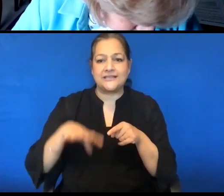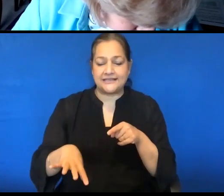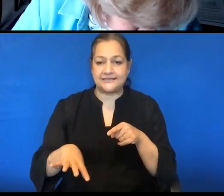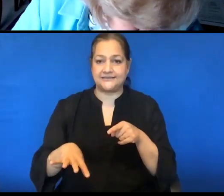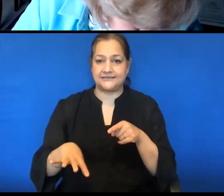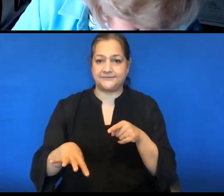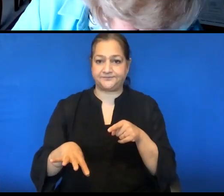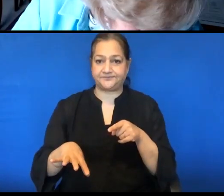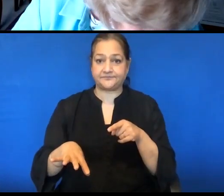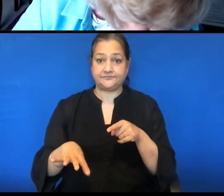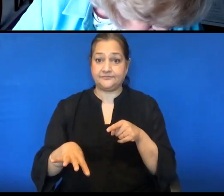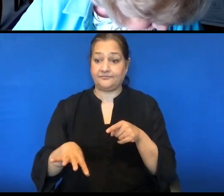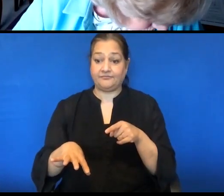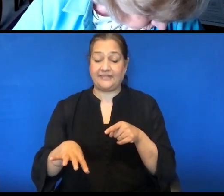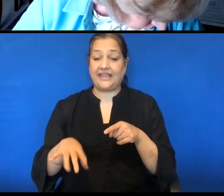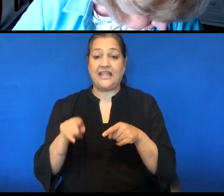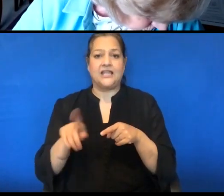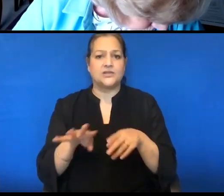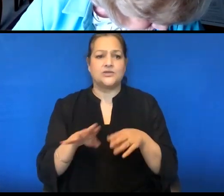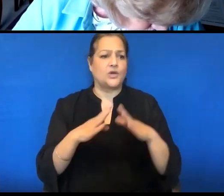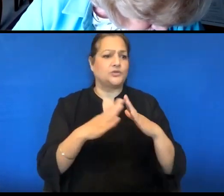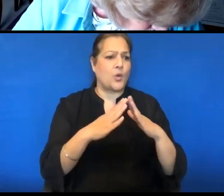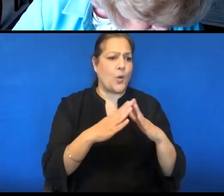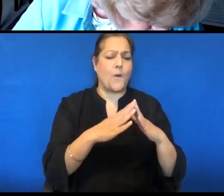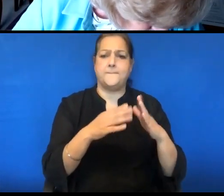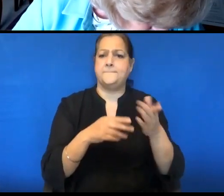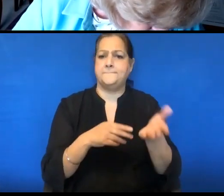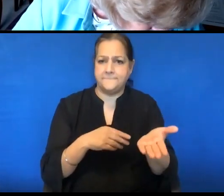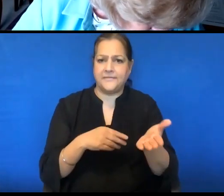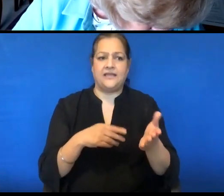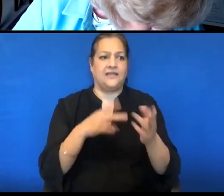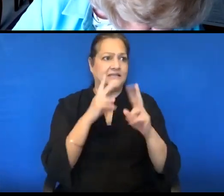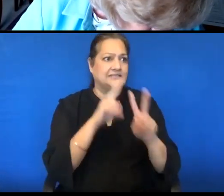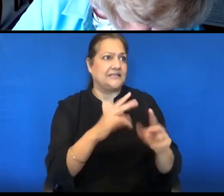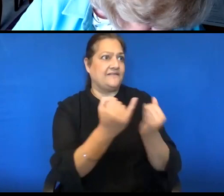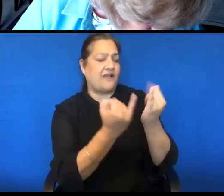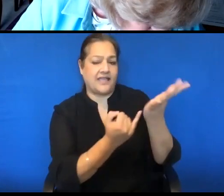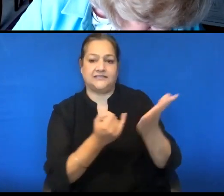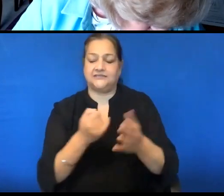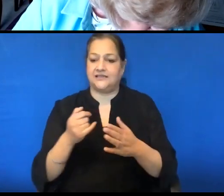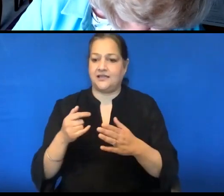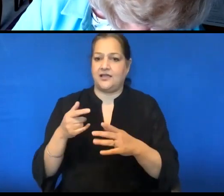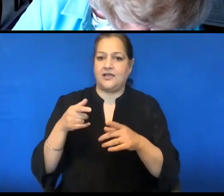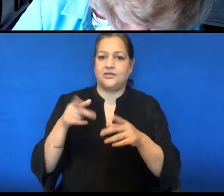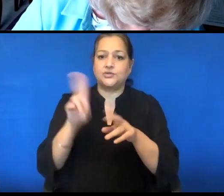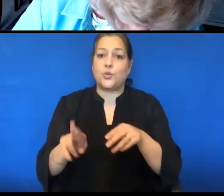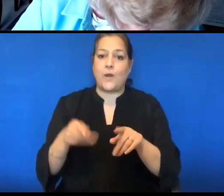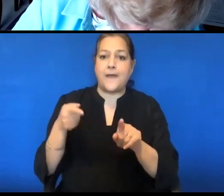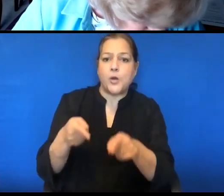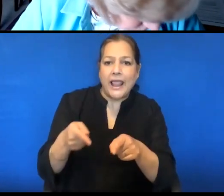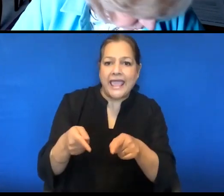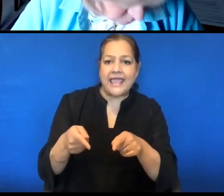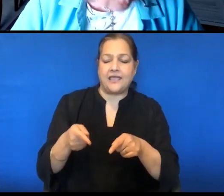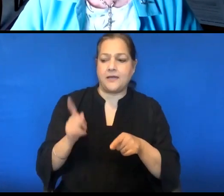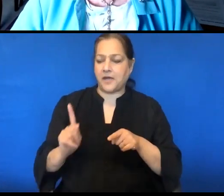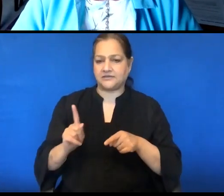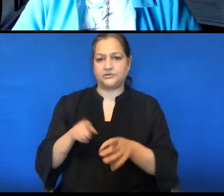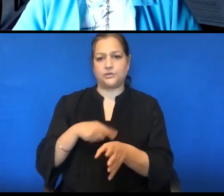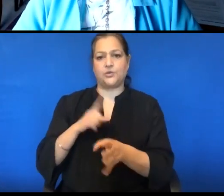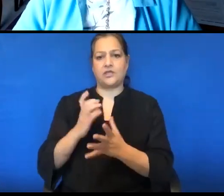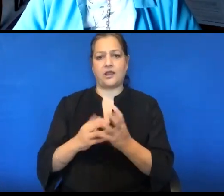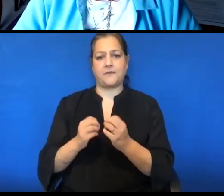be being bullied, and it isn't home where they might be witnessing fights and Lord knows what. This is somewhere safe that they can go. And